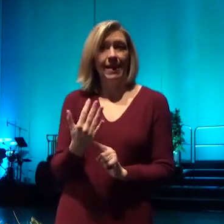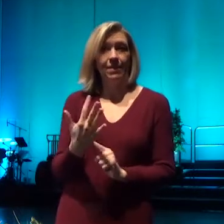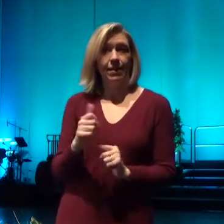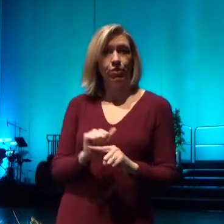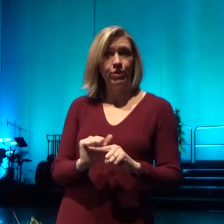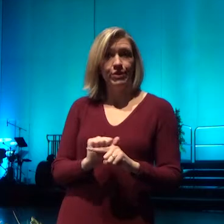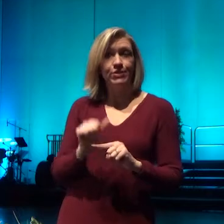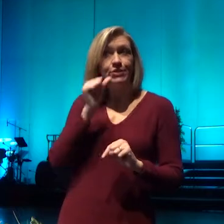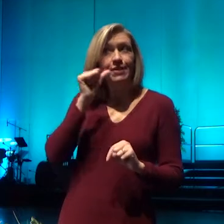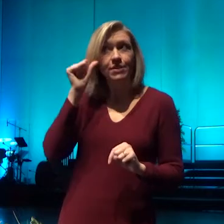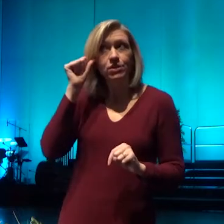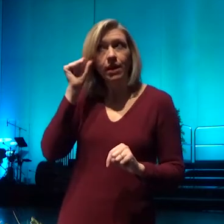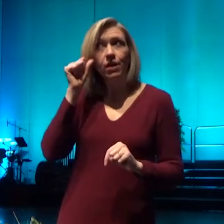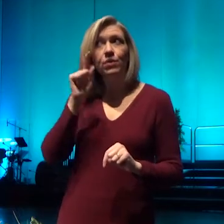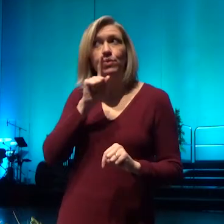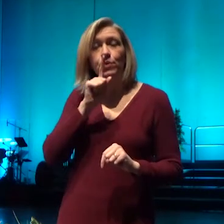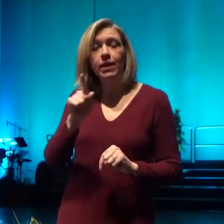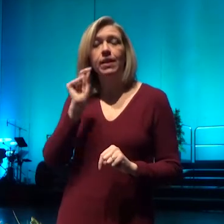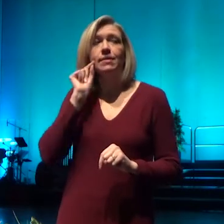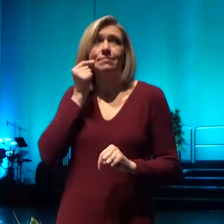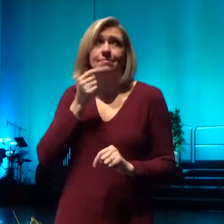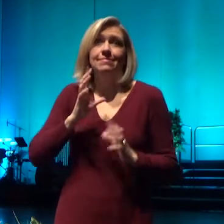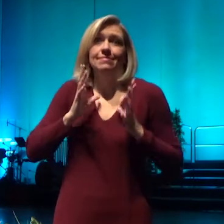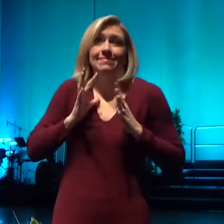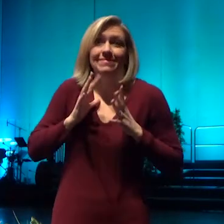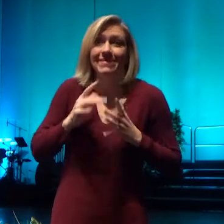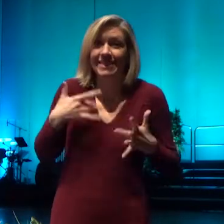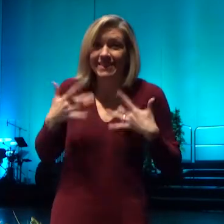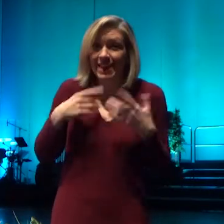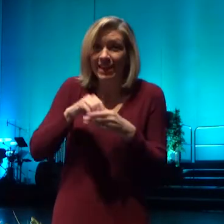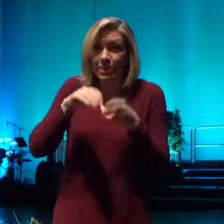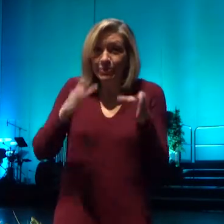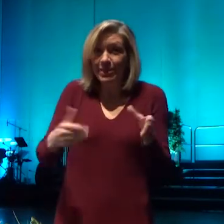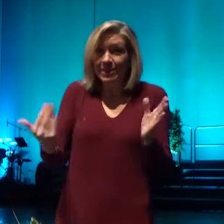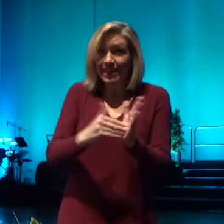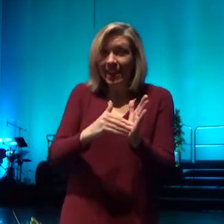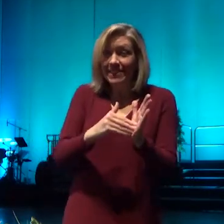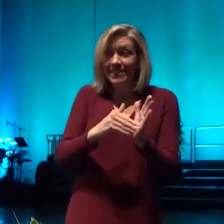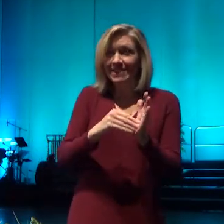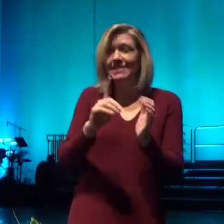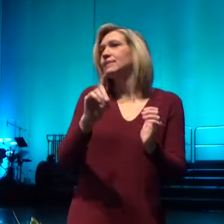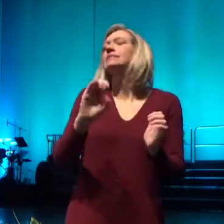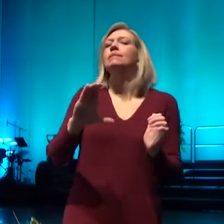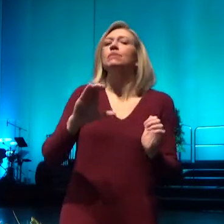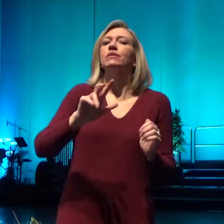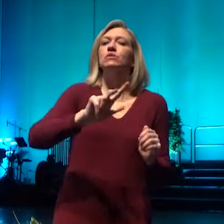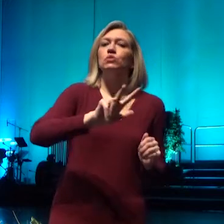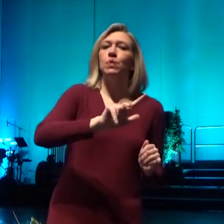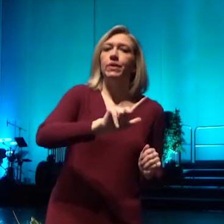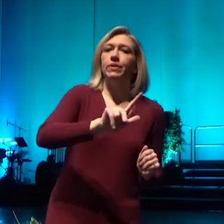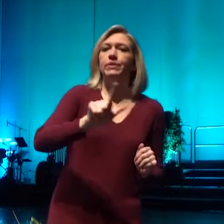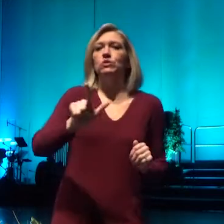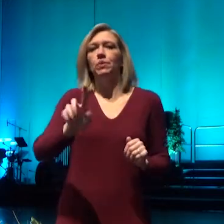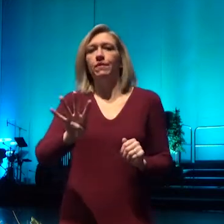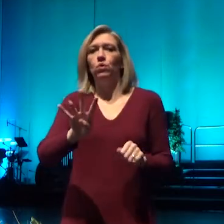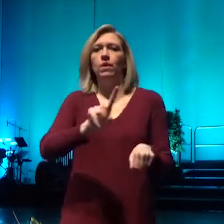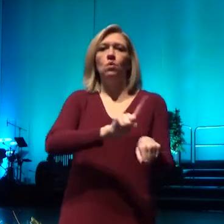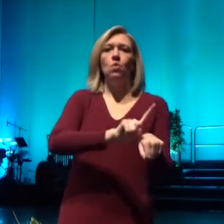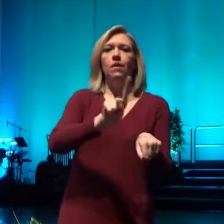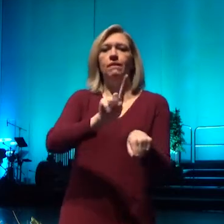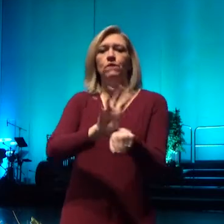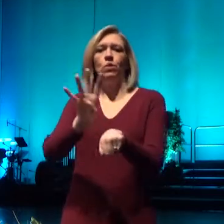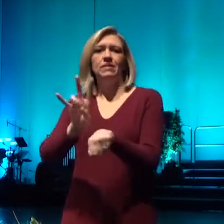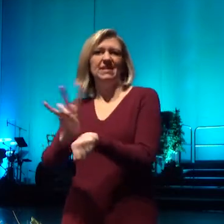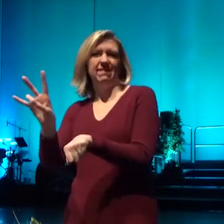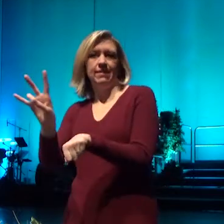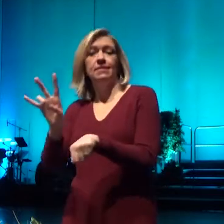rehearsals yesterday. You're in for a big treat. Aren't you excited to have candlelight in person again? Yeah, December 23rd and 24th, 1, 4, and 7 p.m.